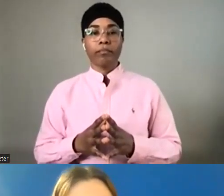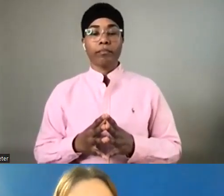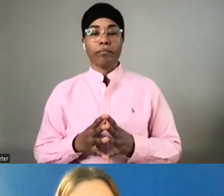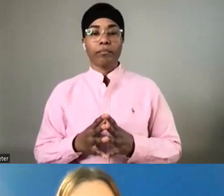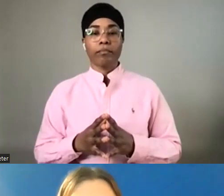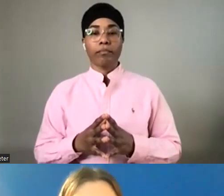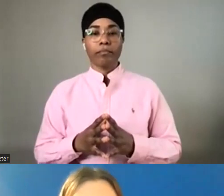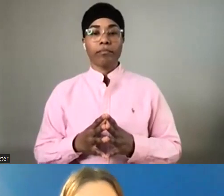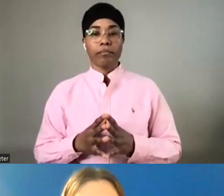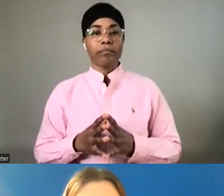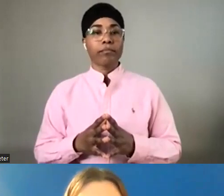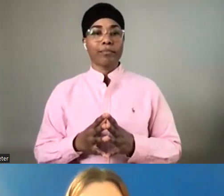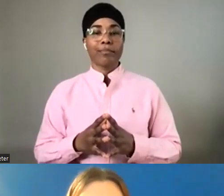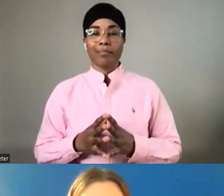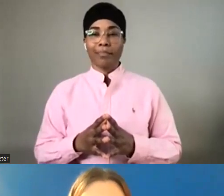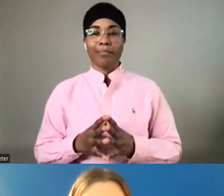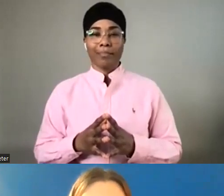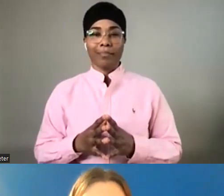Well said.